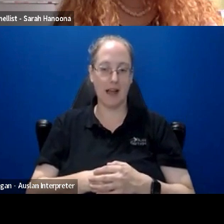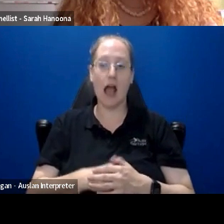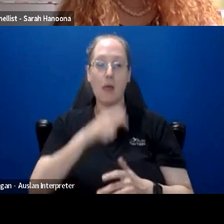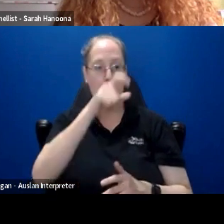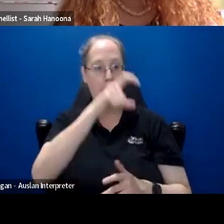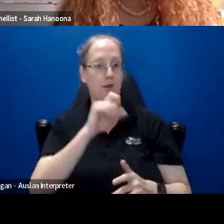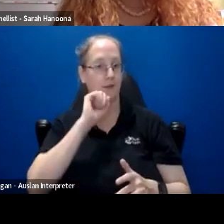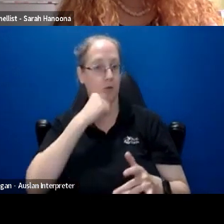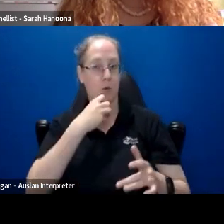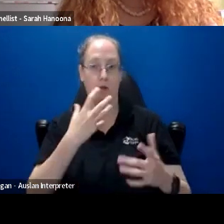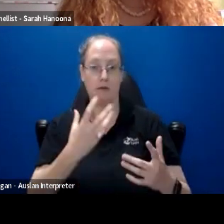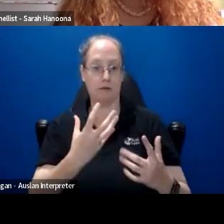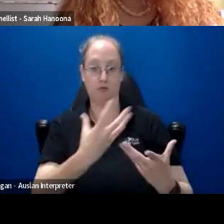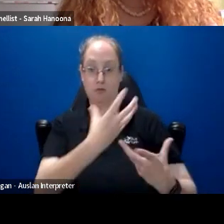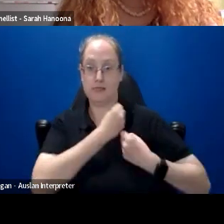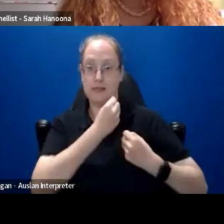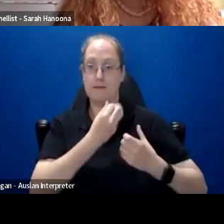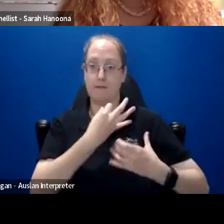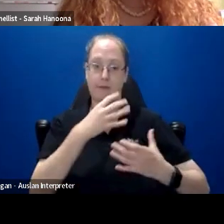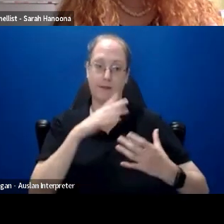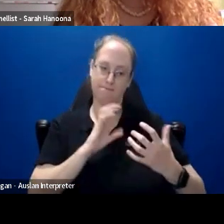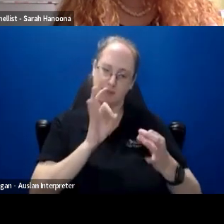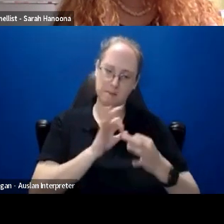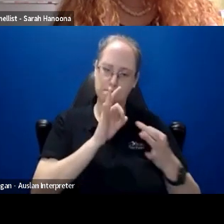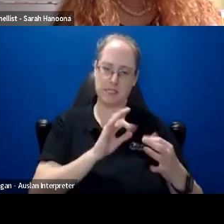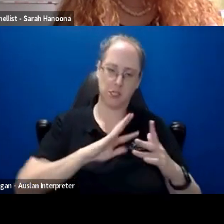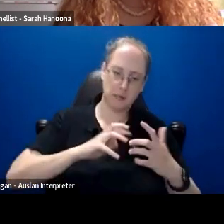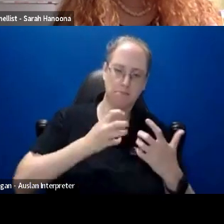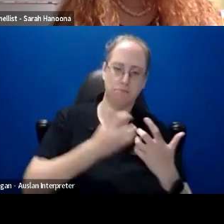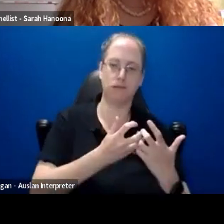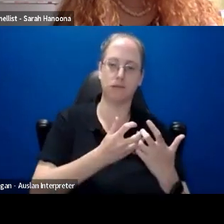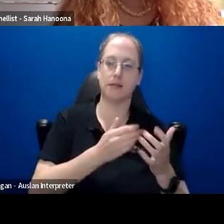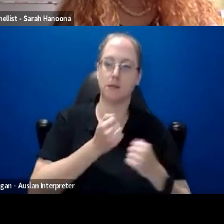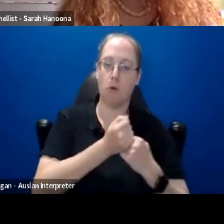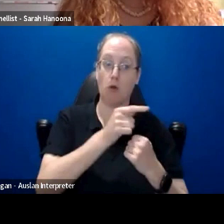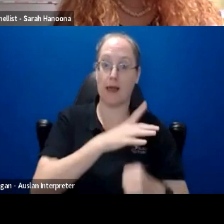assistance that they require. That was a huge issue